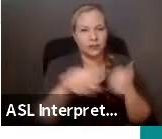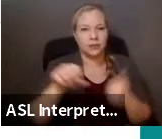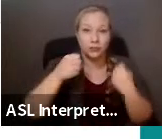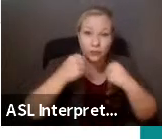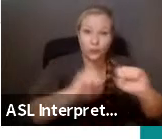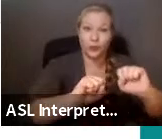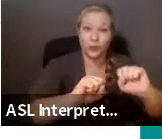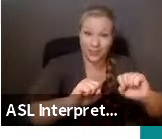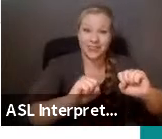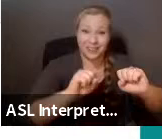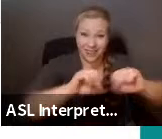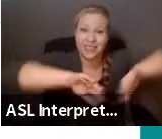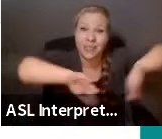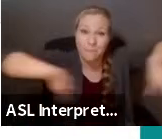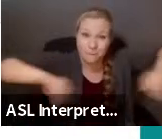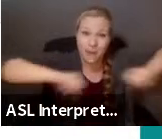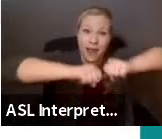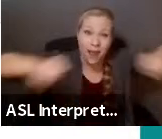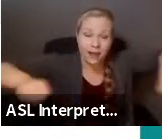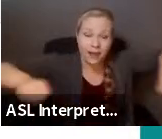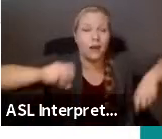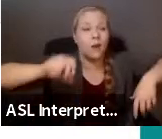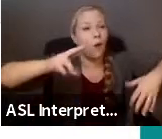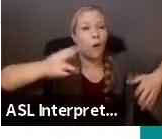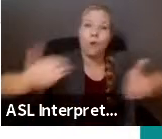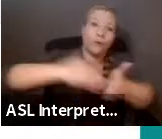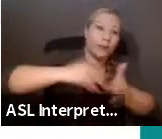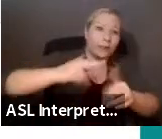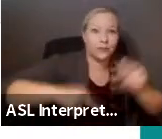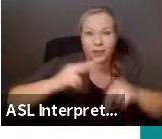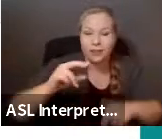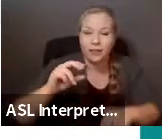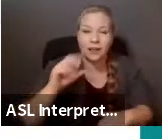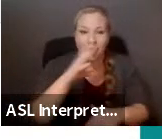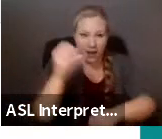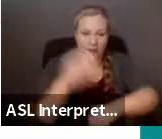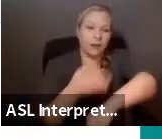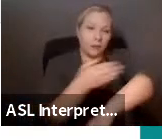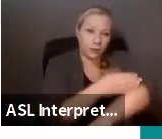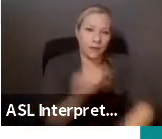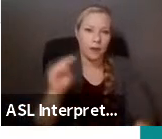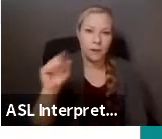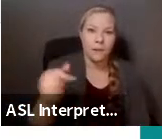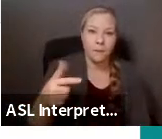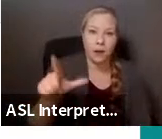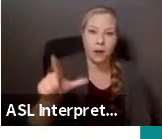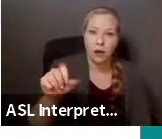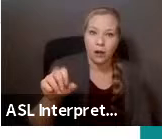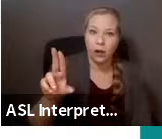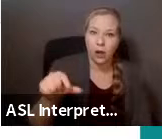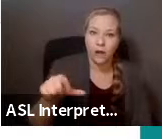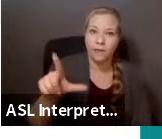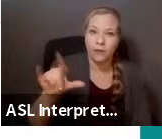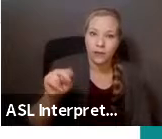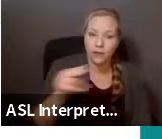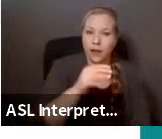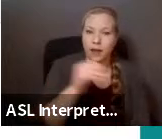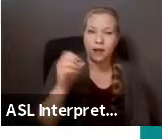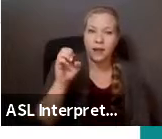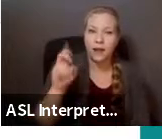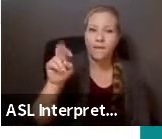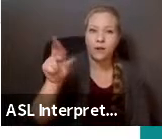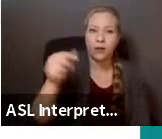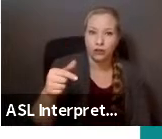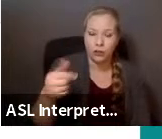then likewise improvements to the McLaughlin, Mill Plain, and Evergreen crossings that we have